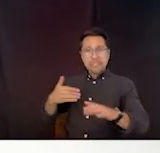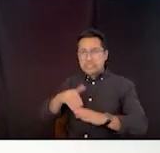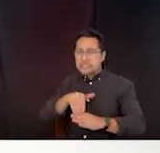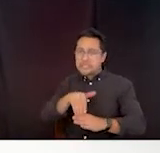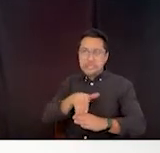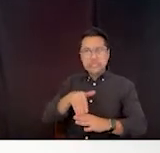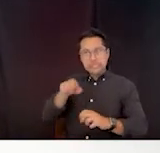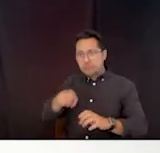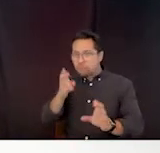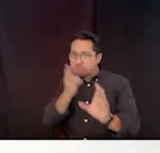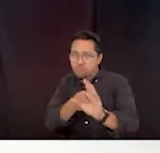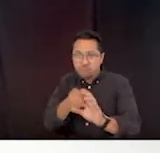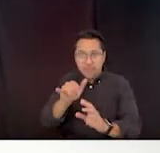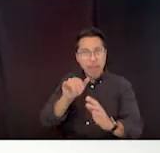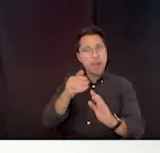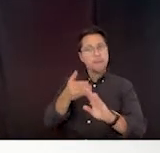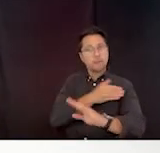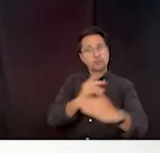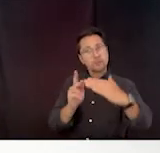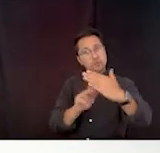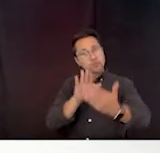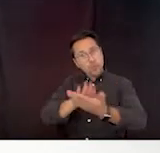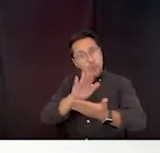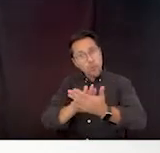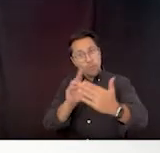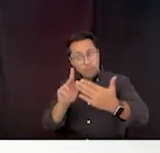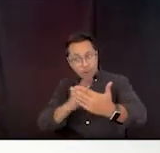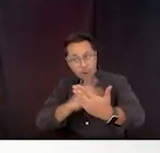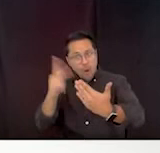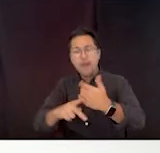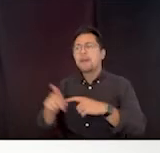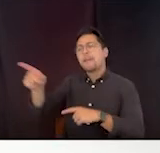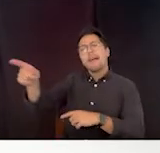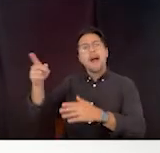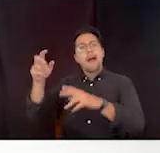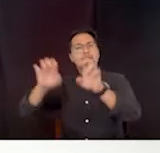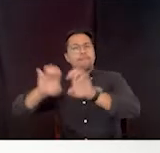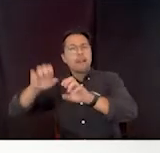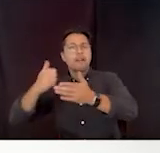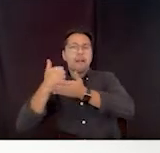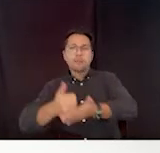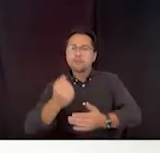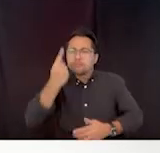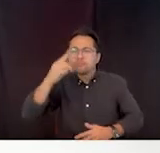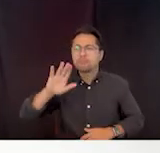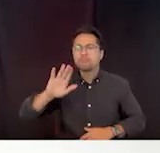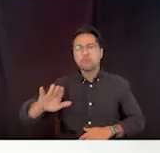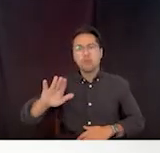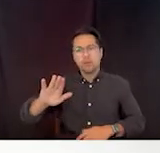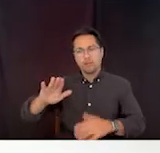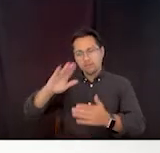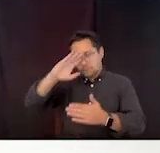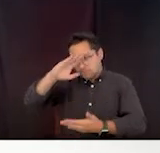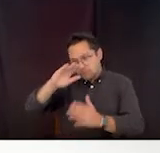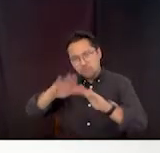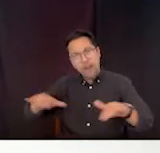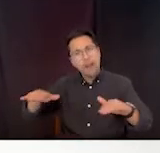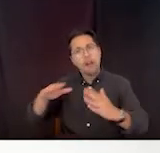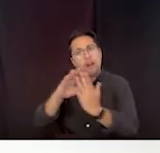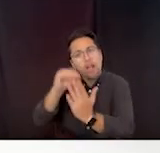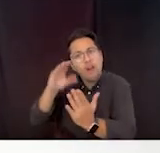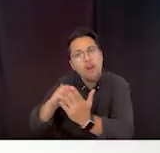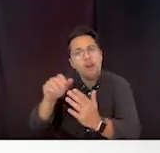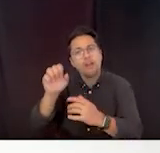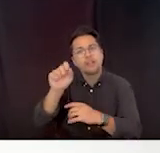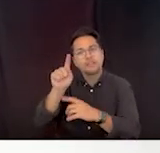it just gives you more information about how your child learns, and that can just help you understand your child a little bit better, because they will look at things, how